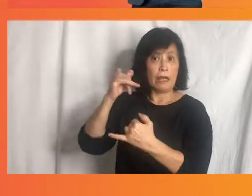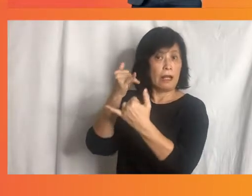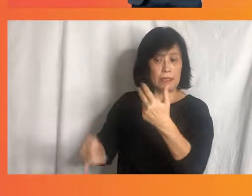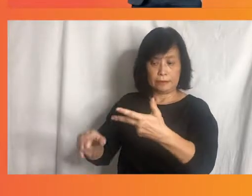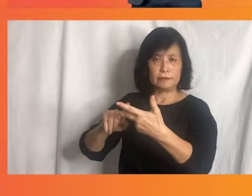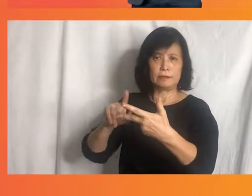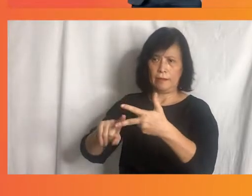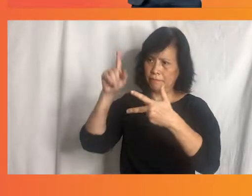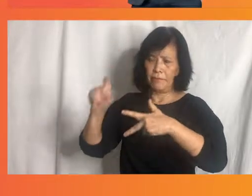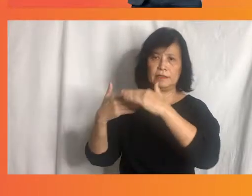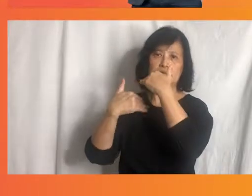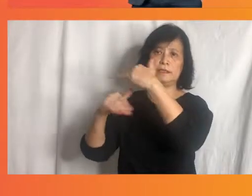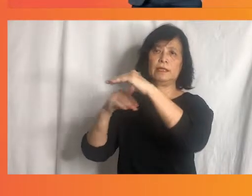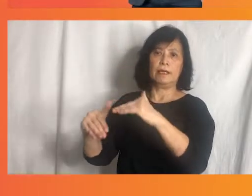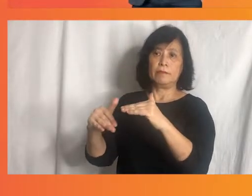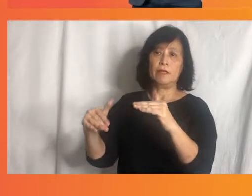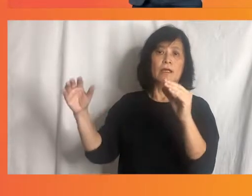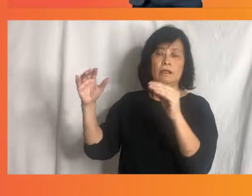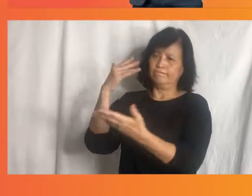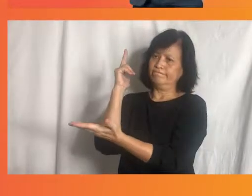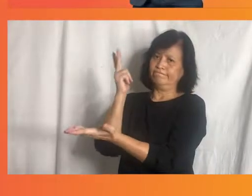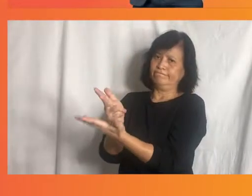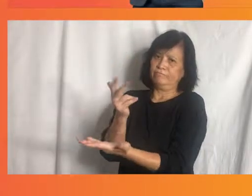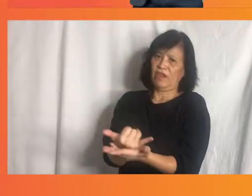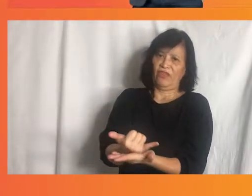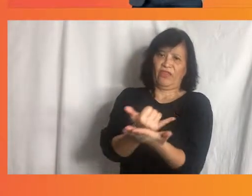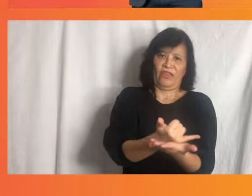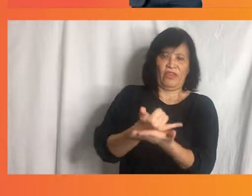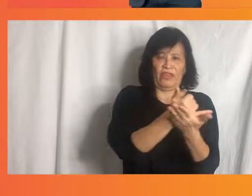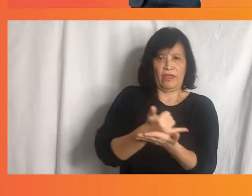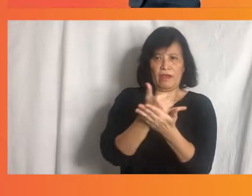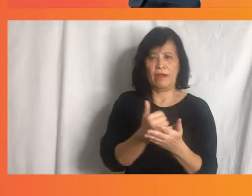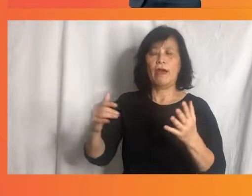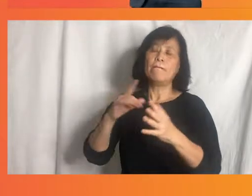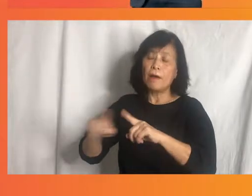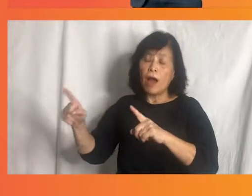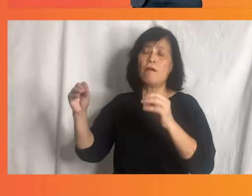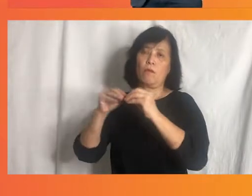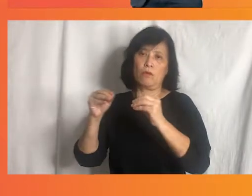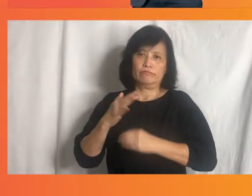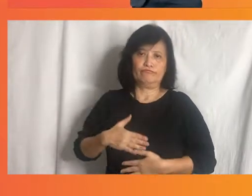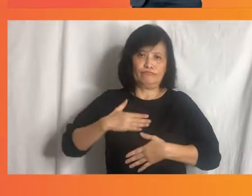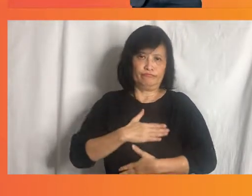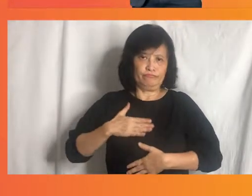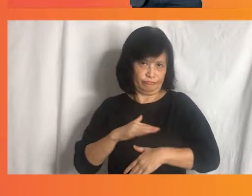should limit the amount of time spent on sedentary activities, particularly time spent on recreational screen.